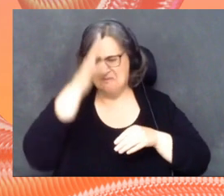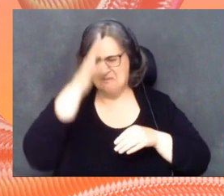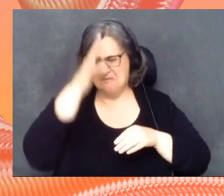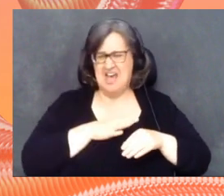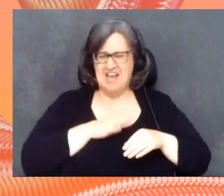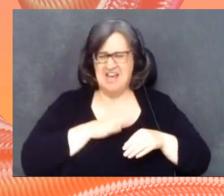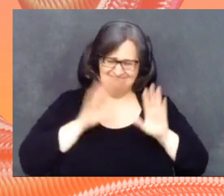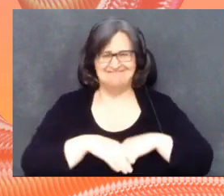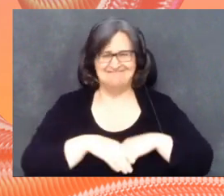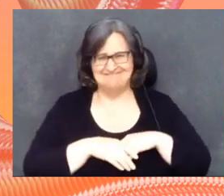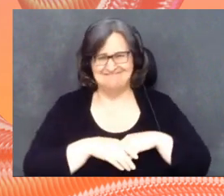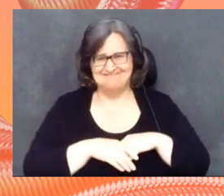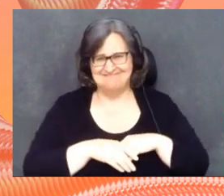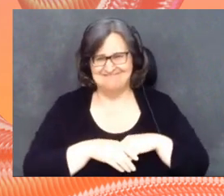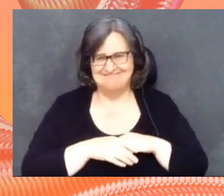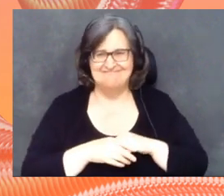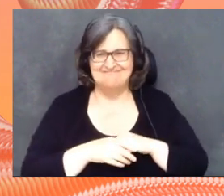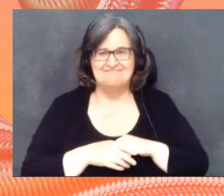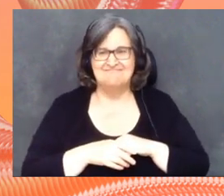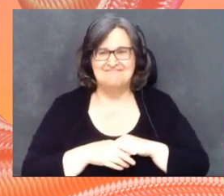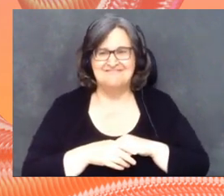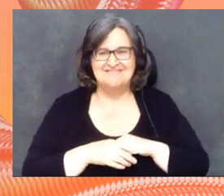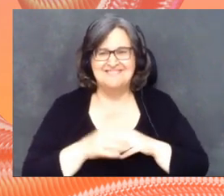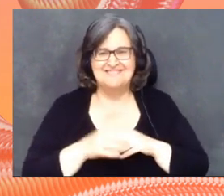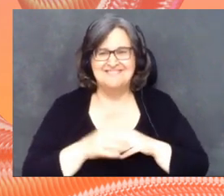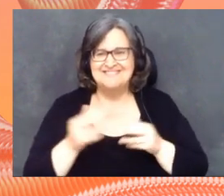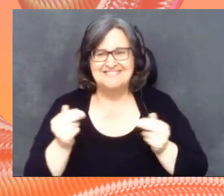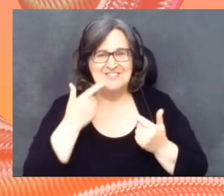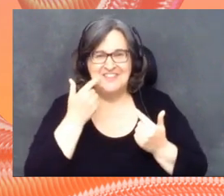Yeah. Judgment, no offense.